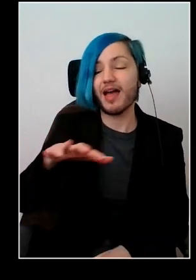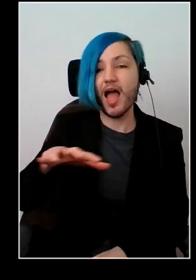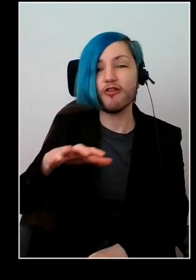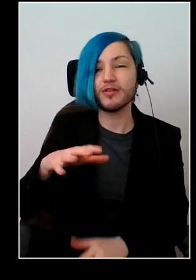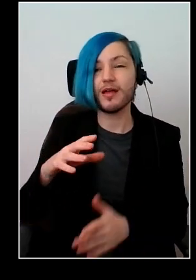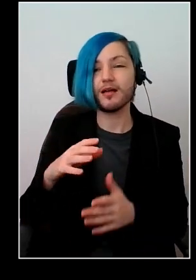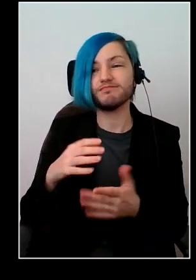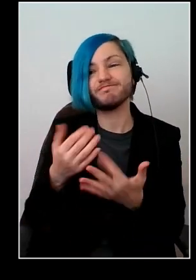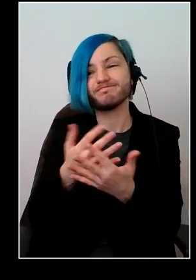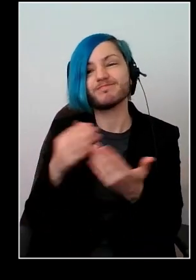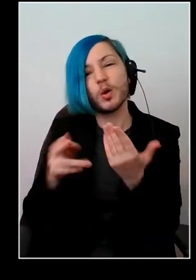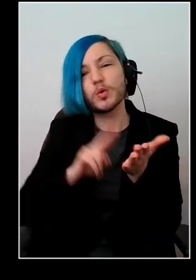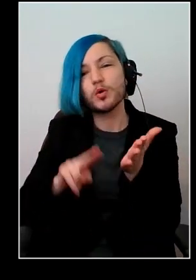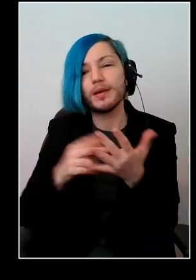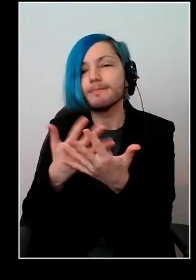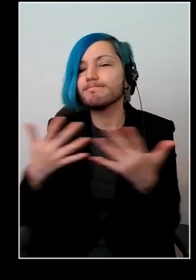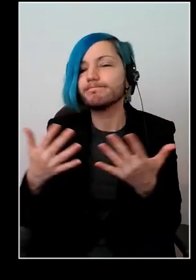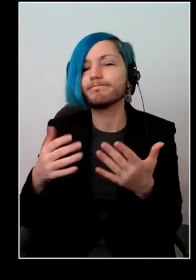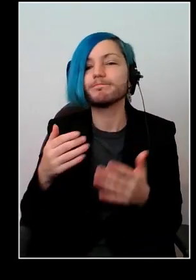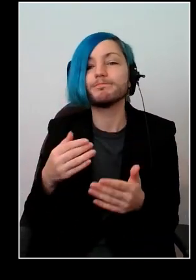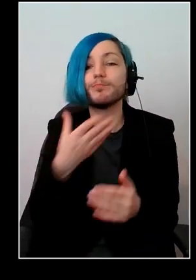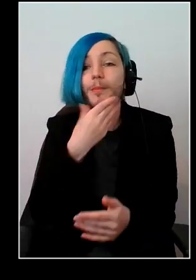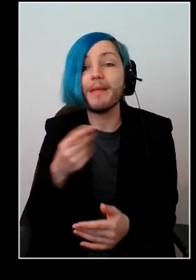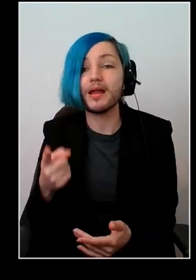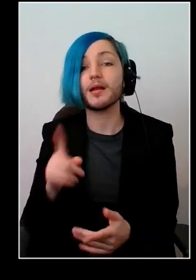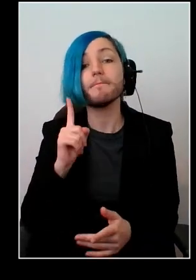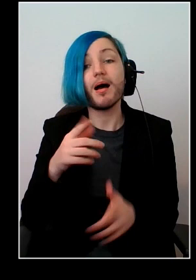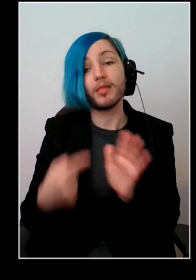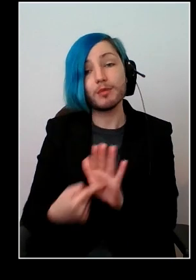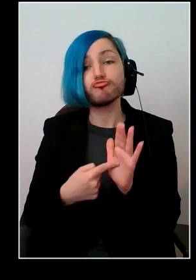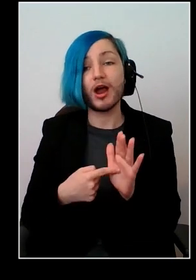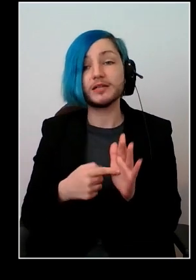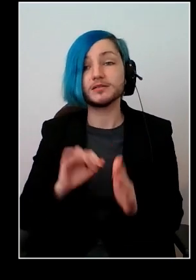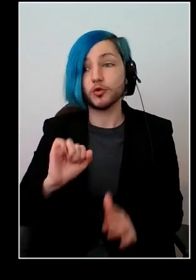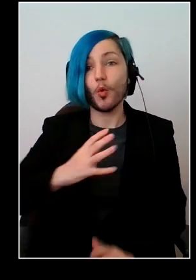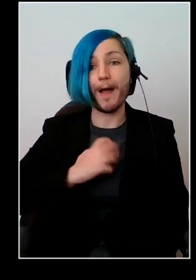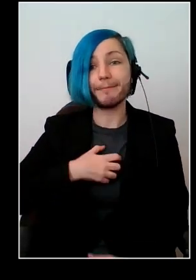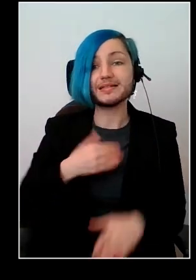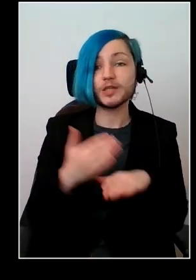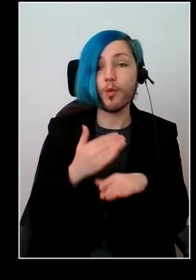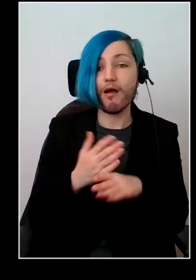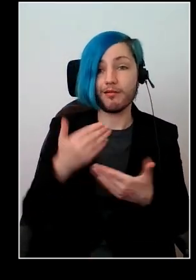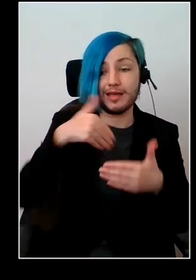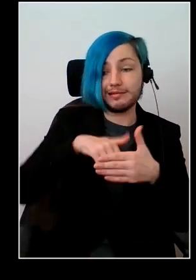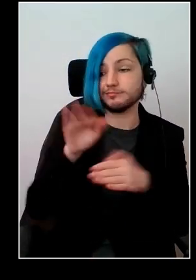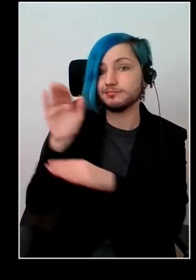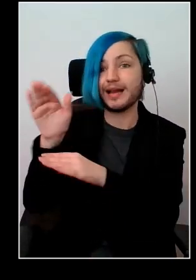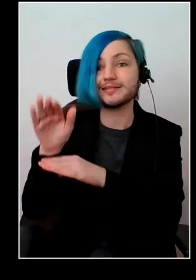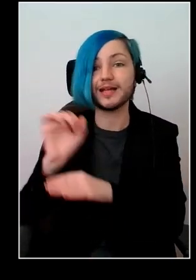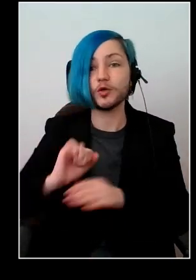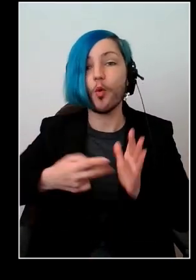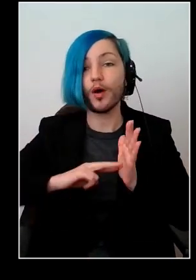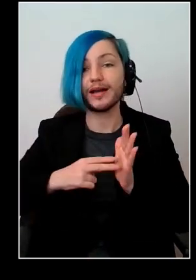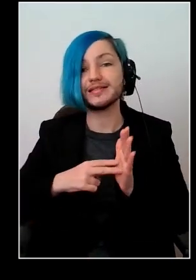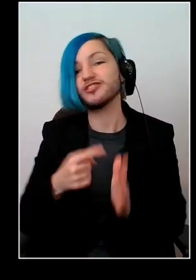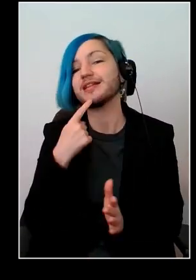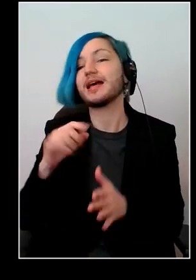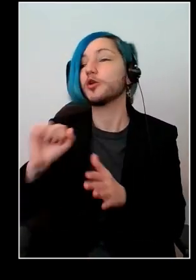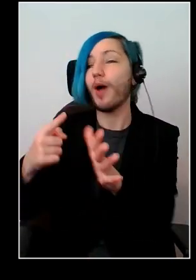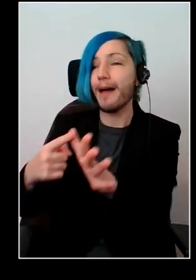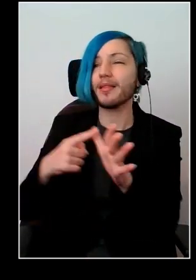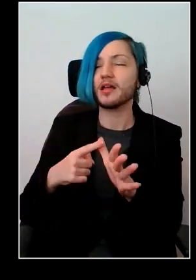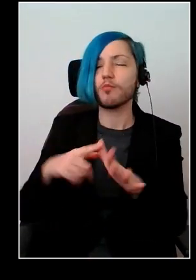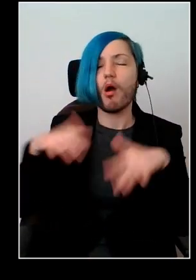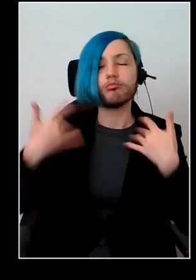And they were impressed by your ambassadorial work, both internally and externally. They said overall this was an outstanding application.